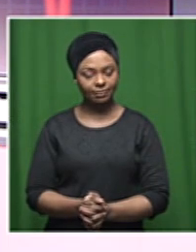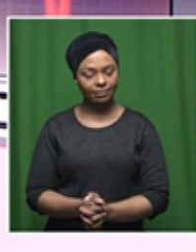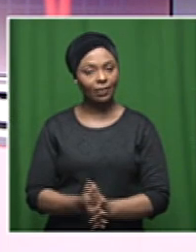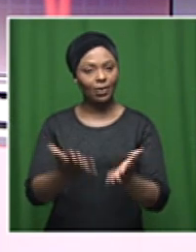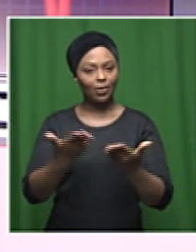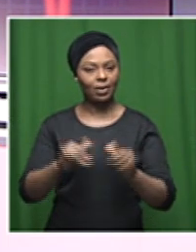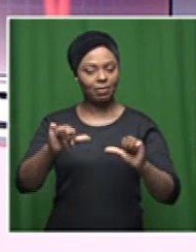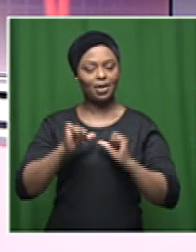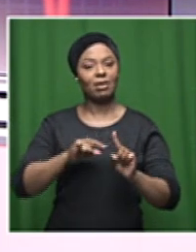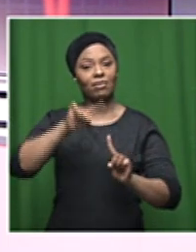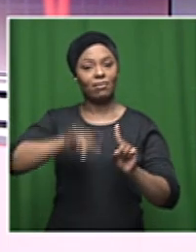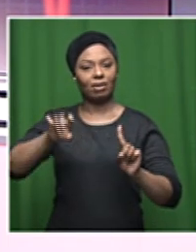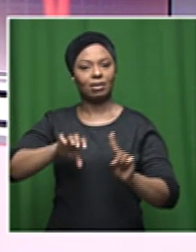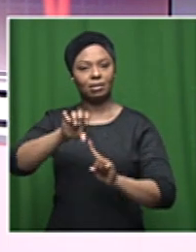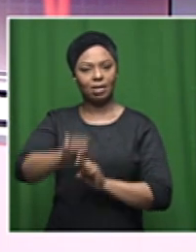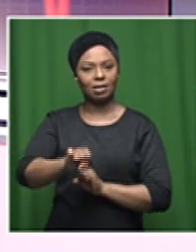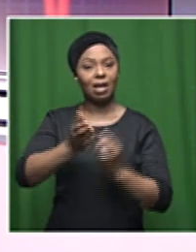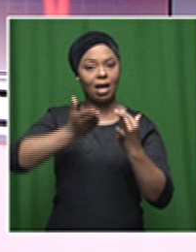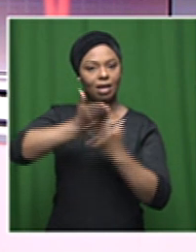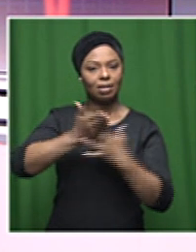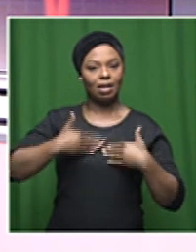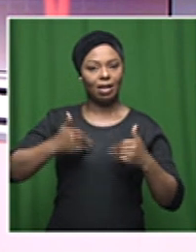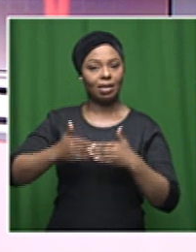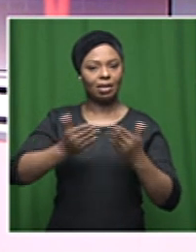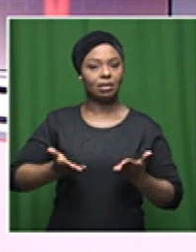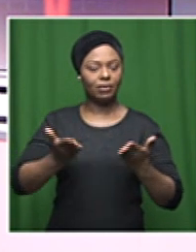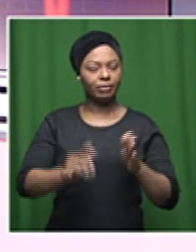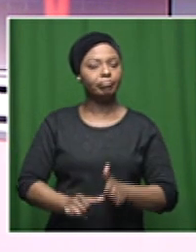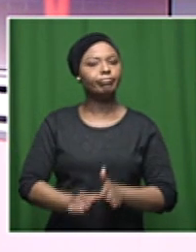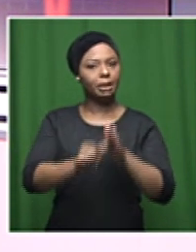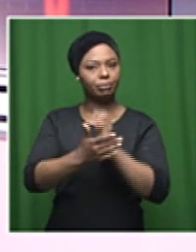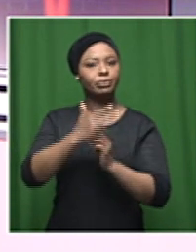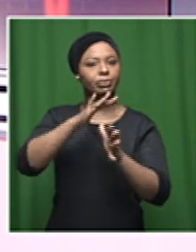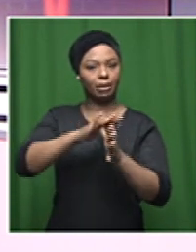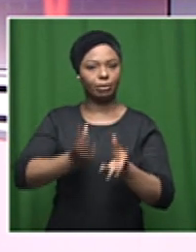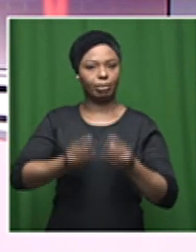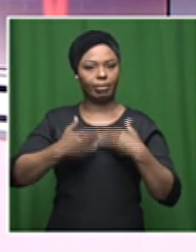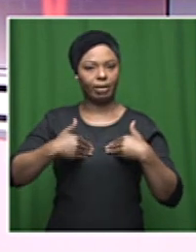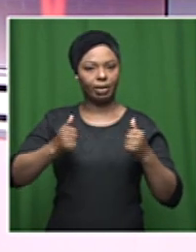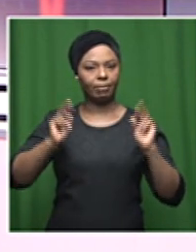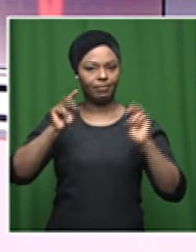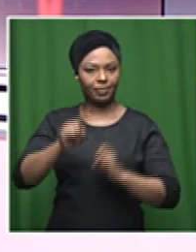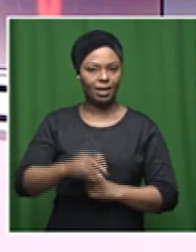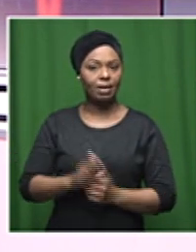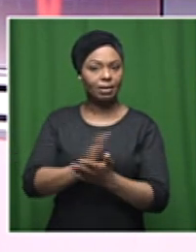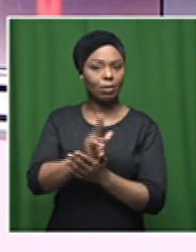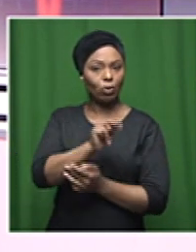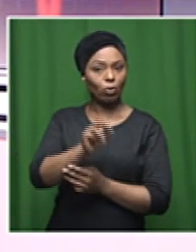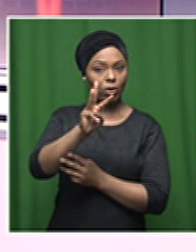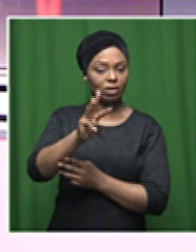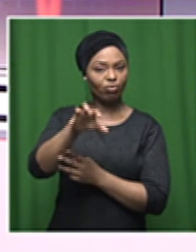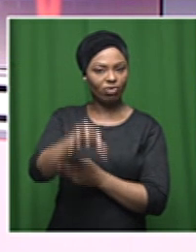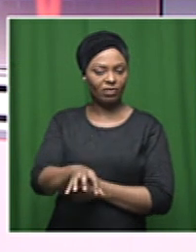Welcome back to Vital Signs. Now, access to healthcare services is critical to good health. Yet some rural residents from the Northwest and other provinces face